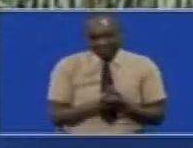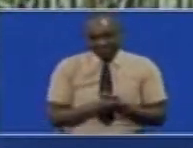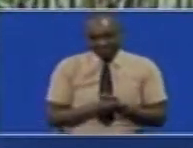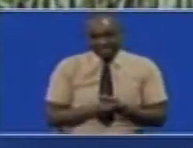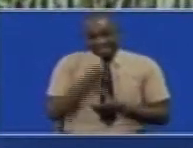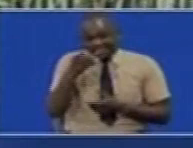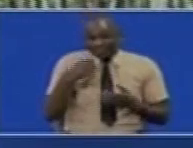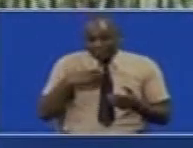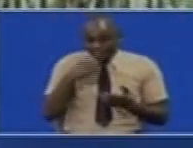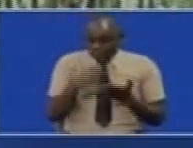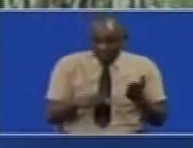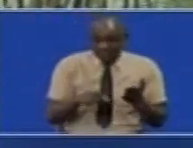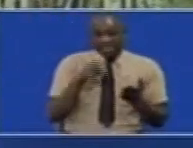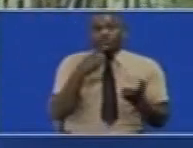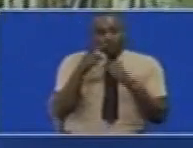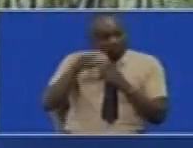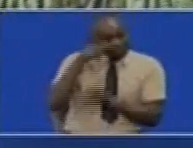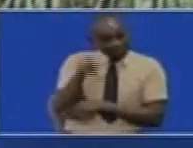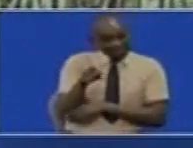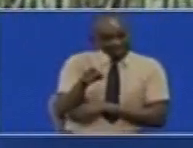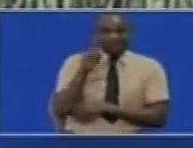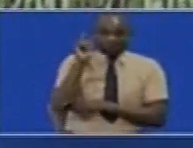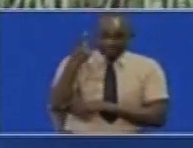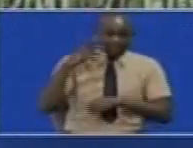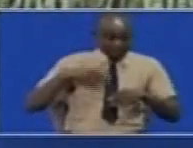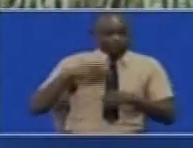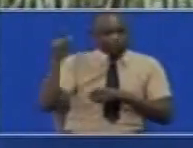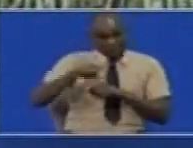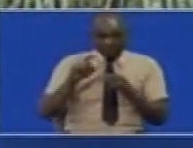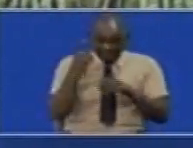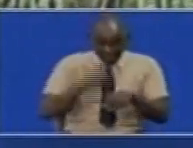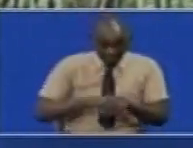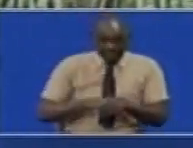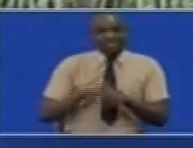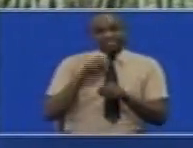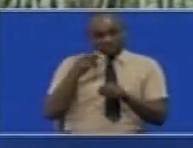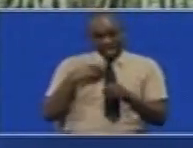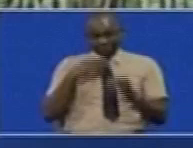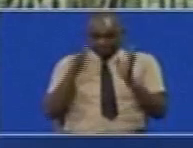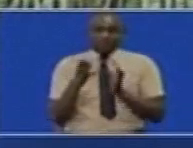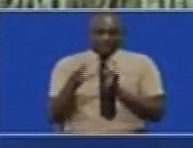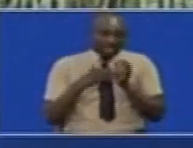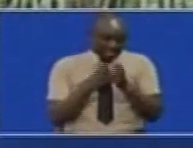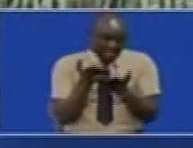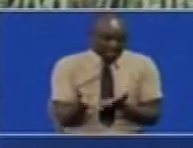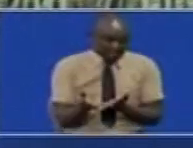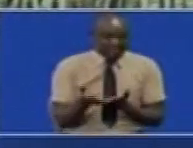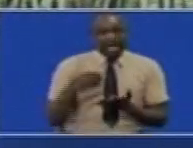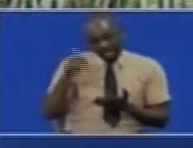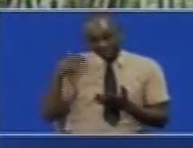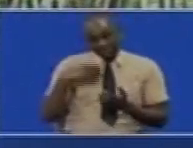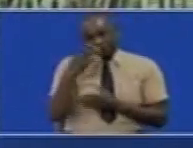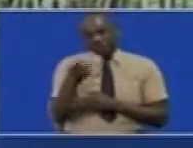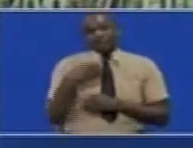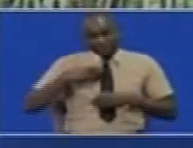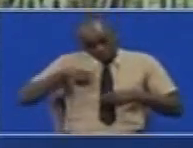of skydive. The one we've just been talking about, which is for the first-timers. Then obviously the second type of skydive is for somebody who can already skydive on